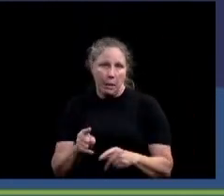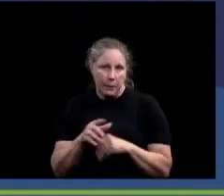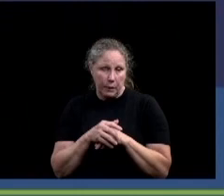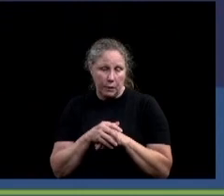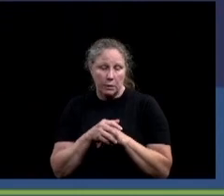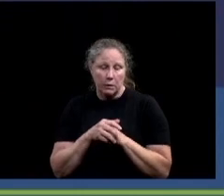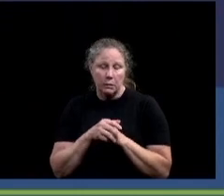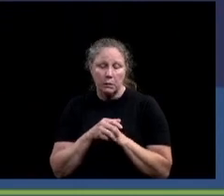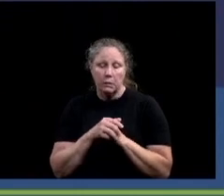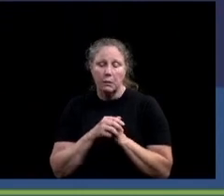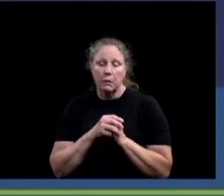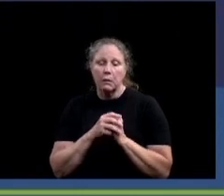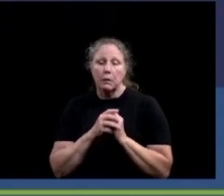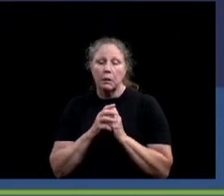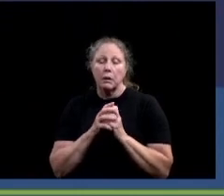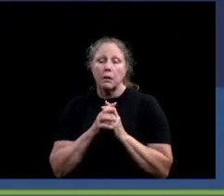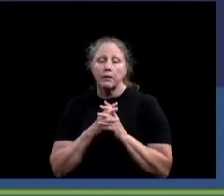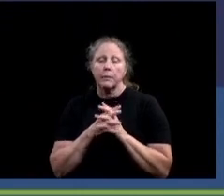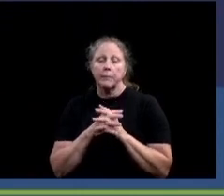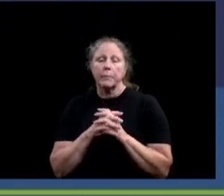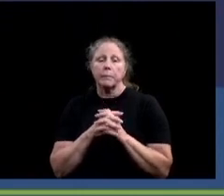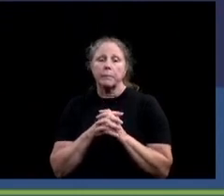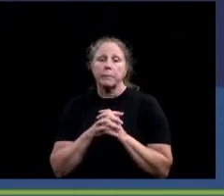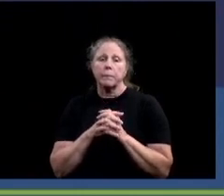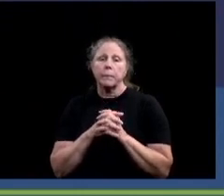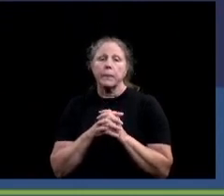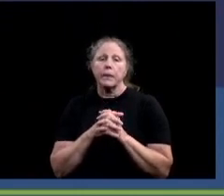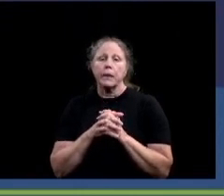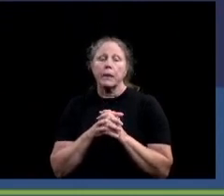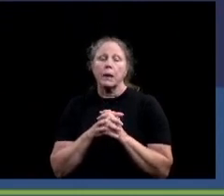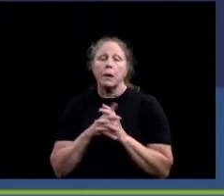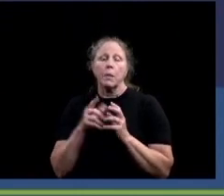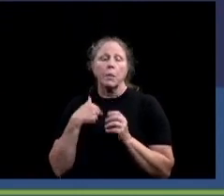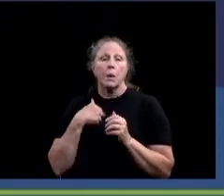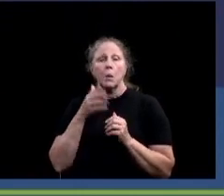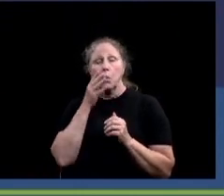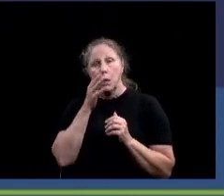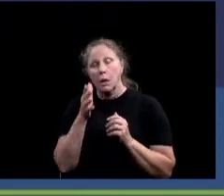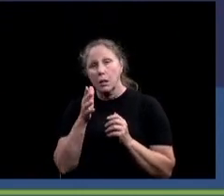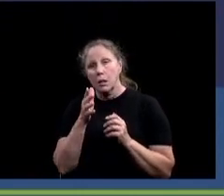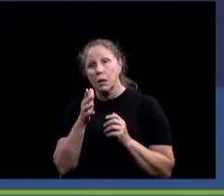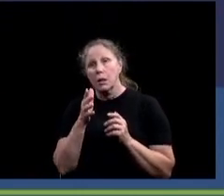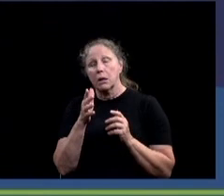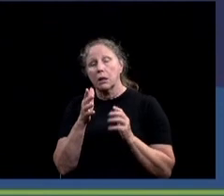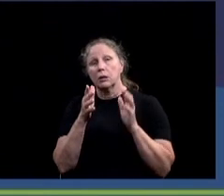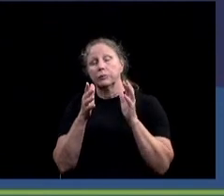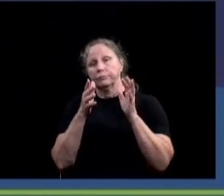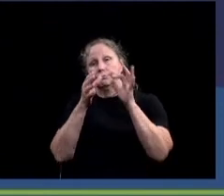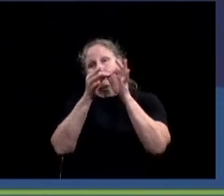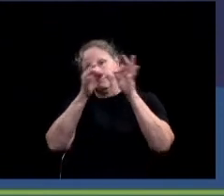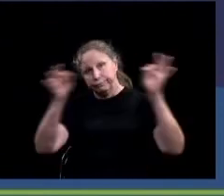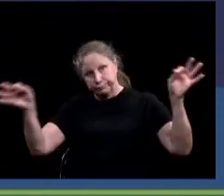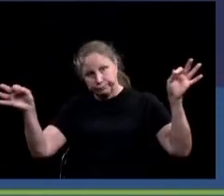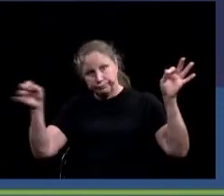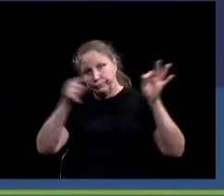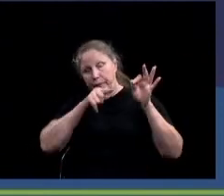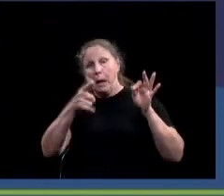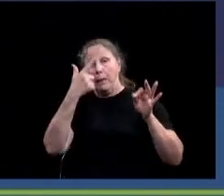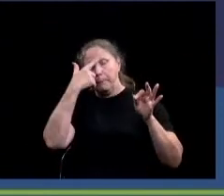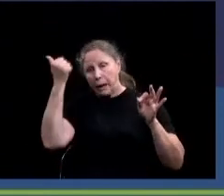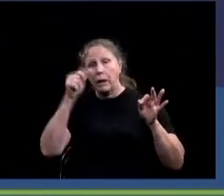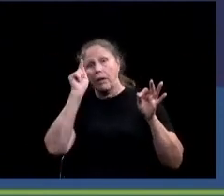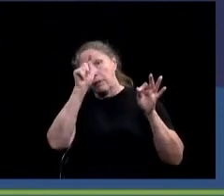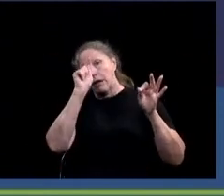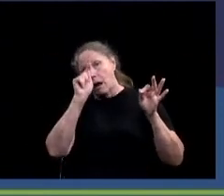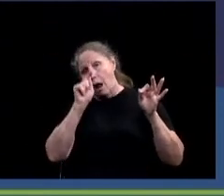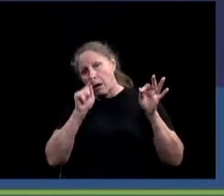broad strokes, make statements that it's because that we've been so dedicated to equity and